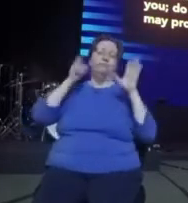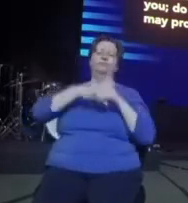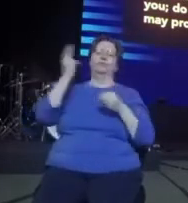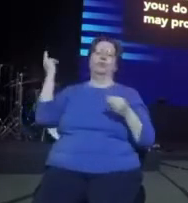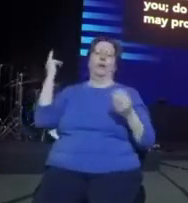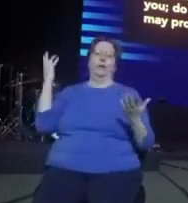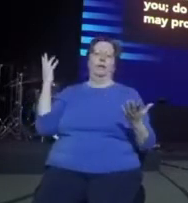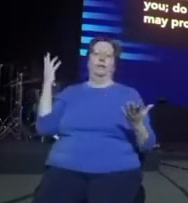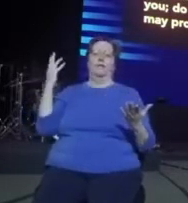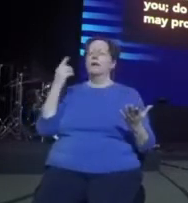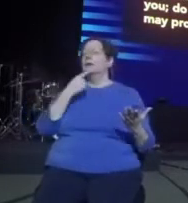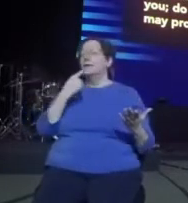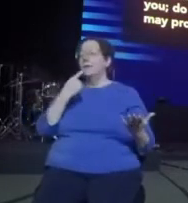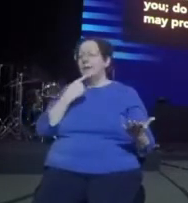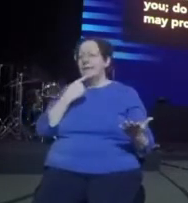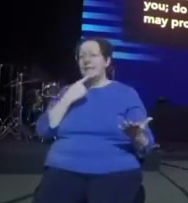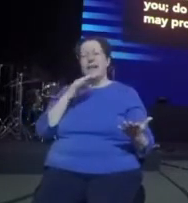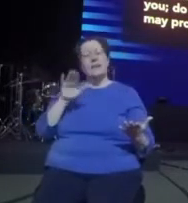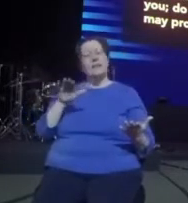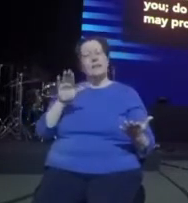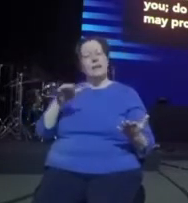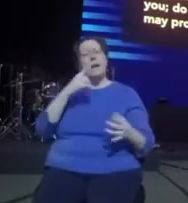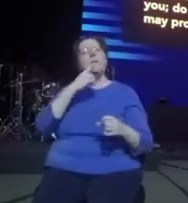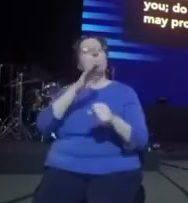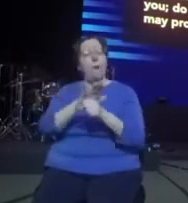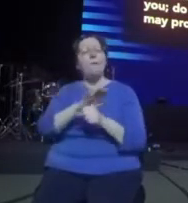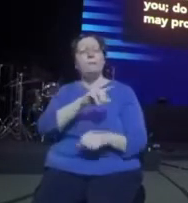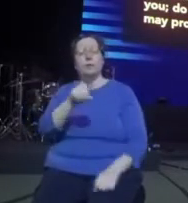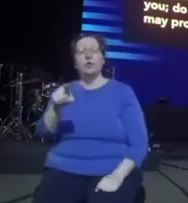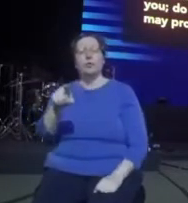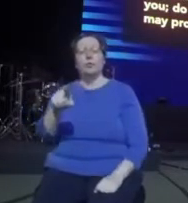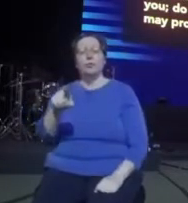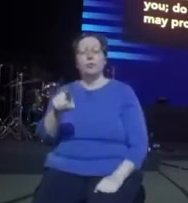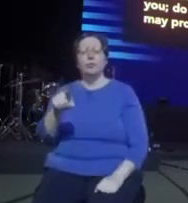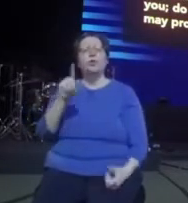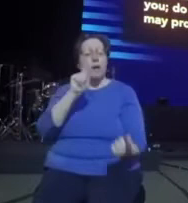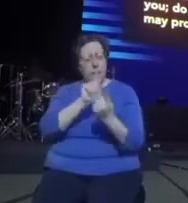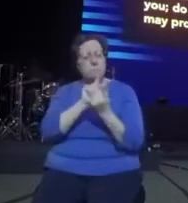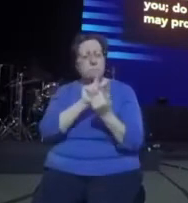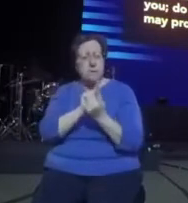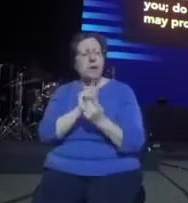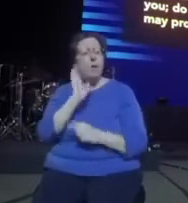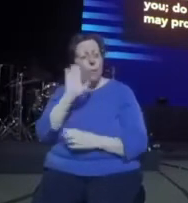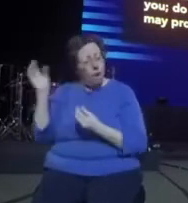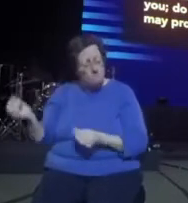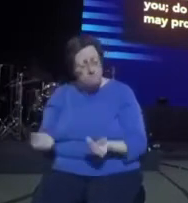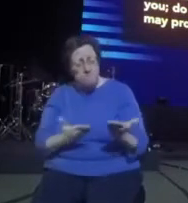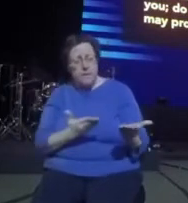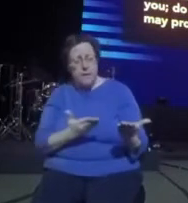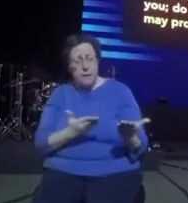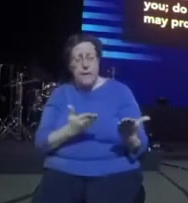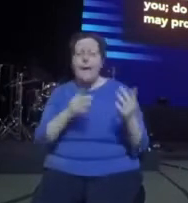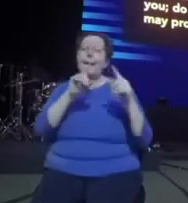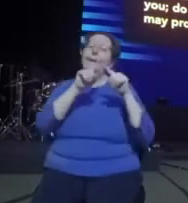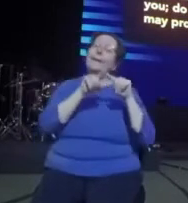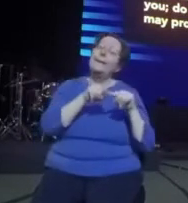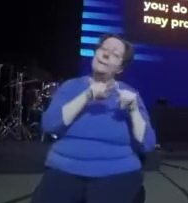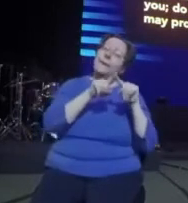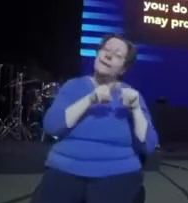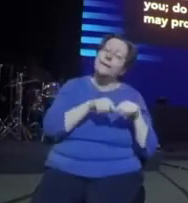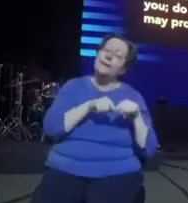when he makes a statement like this, he says, here's a promise. I want to fulfill this promise to you, but there are conditions to the